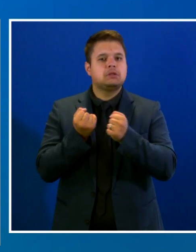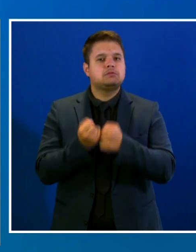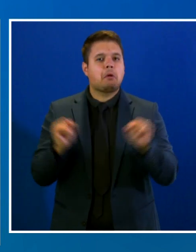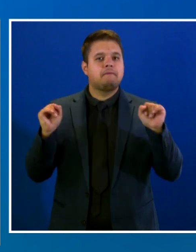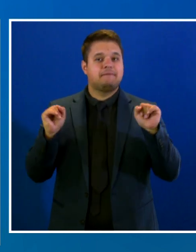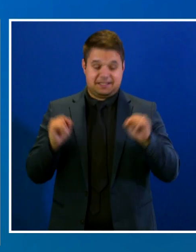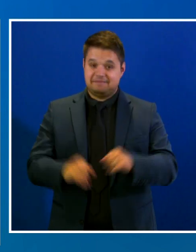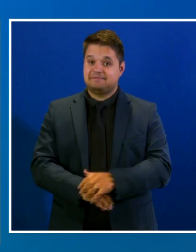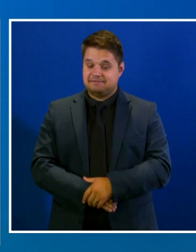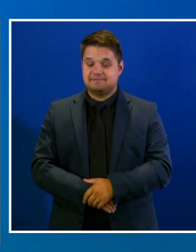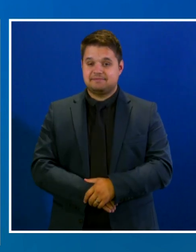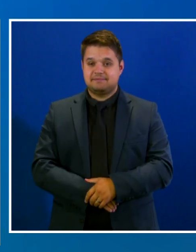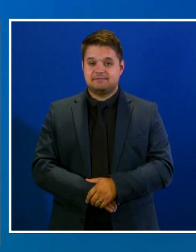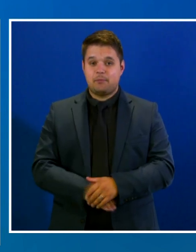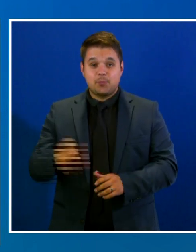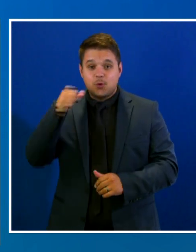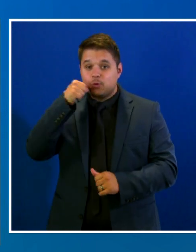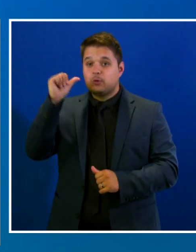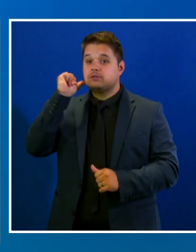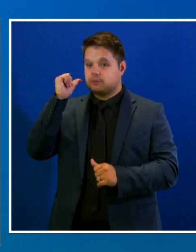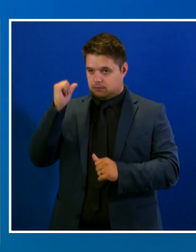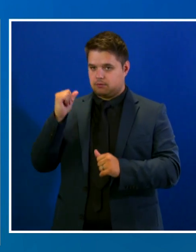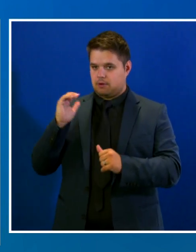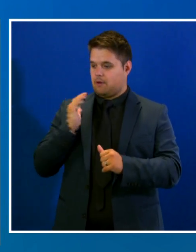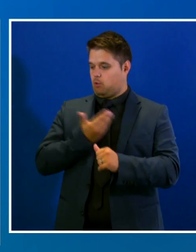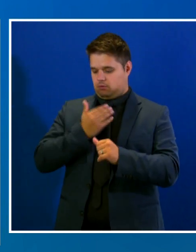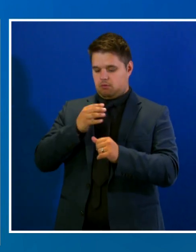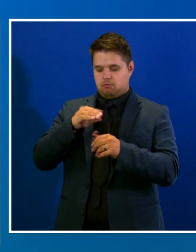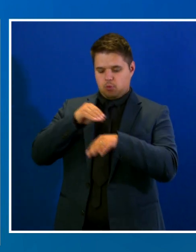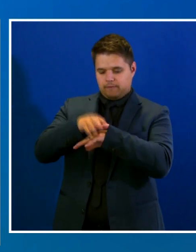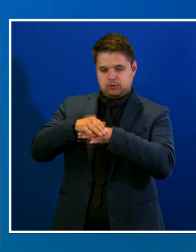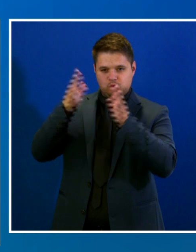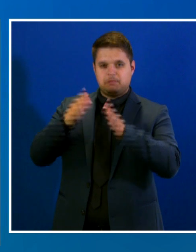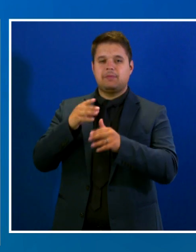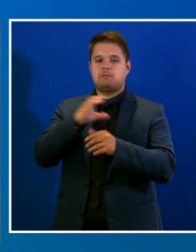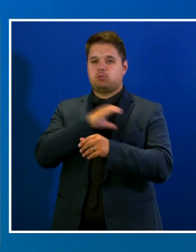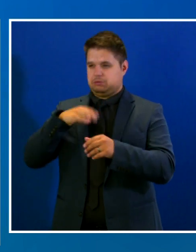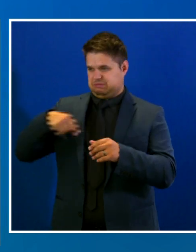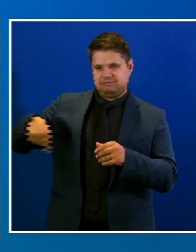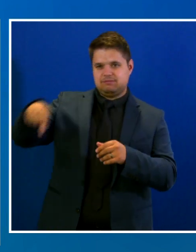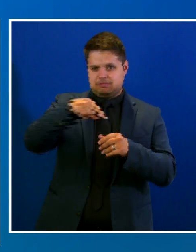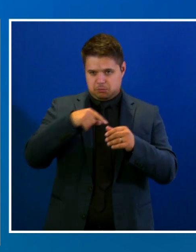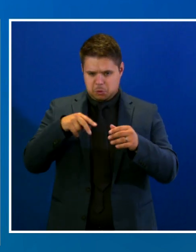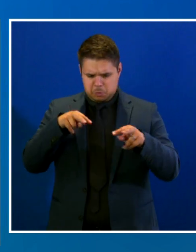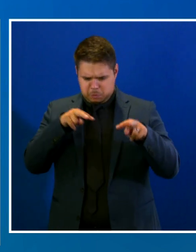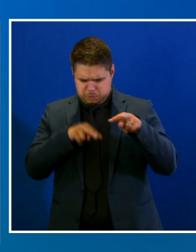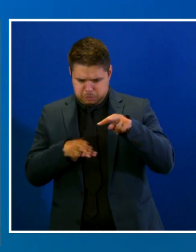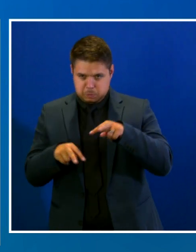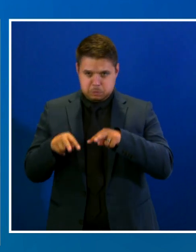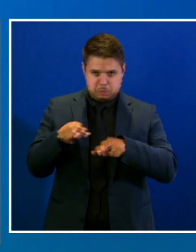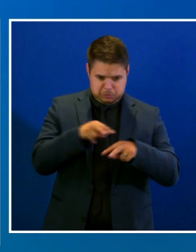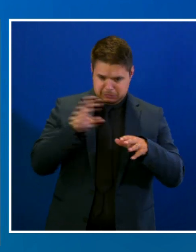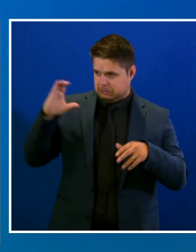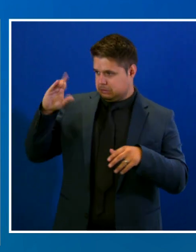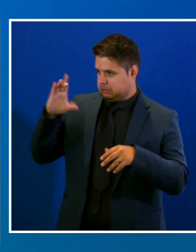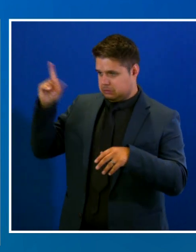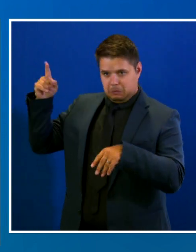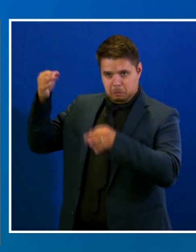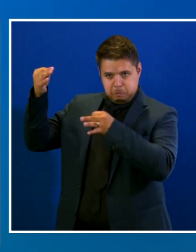Advisory Committee on Immunizations reviewed and voted unanimously to recommend its